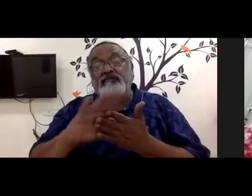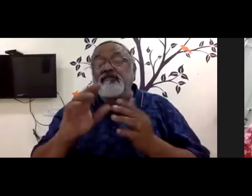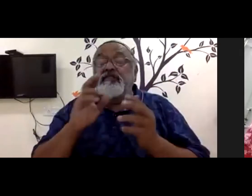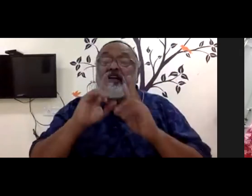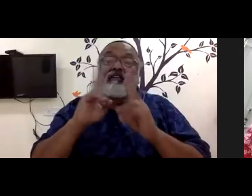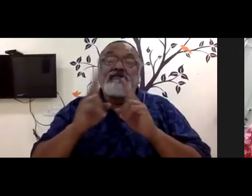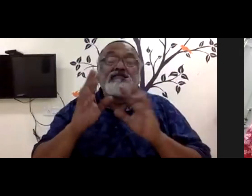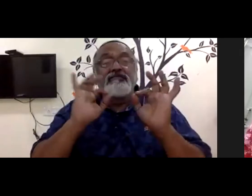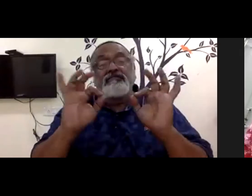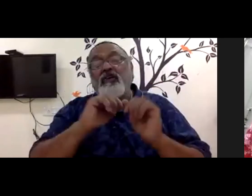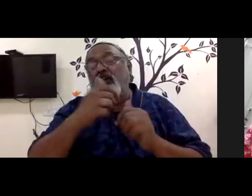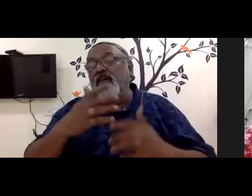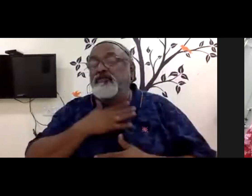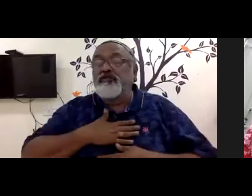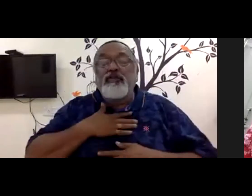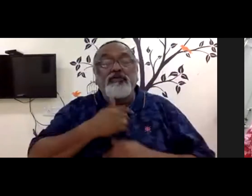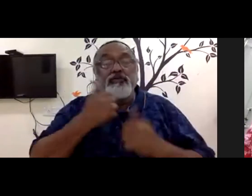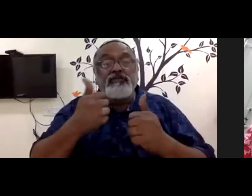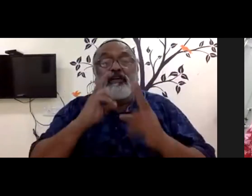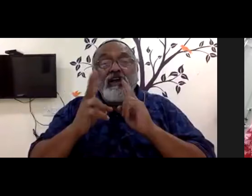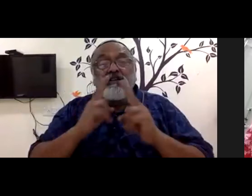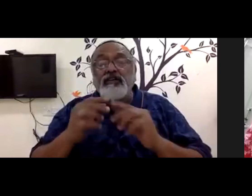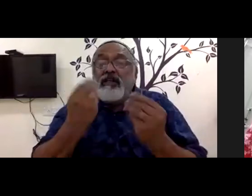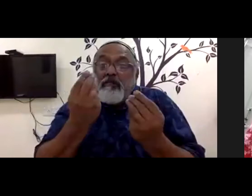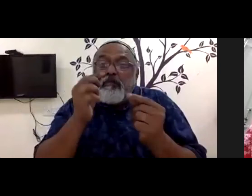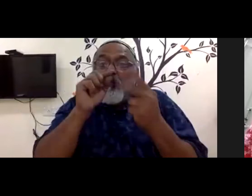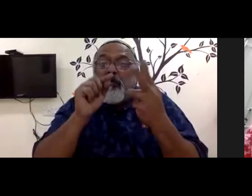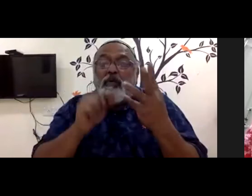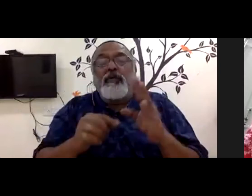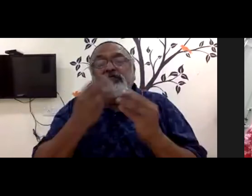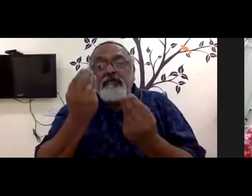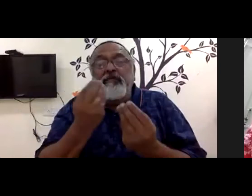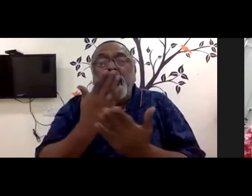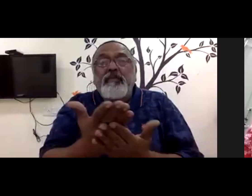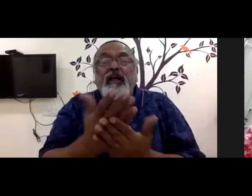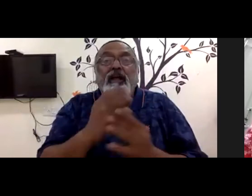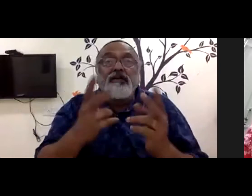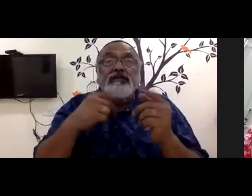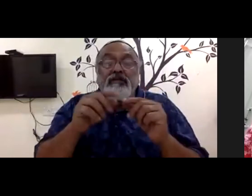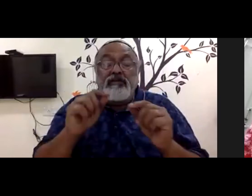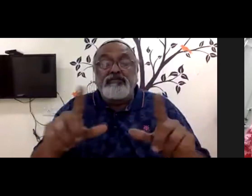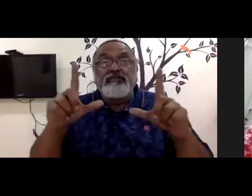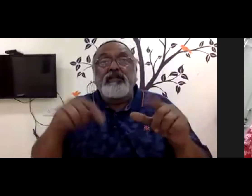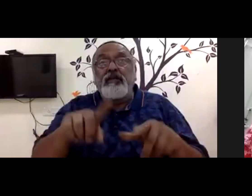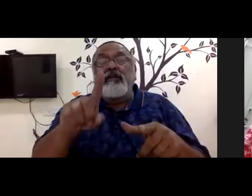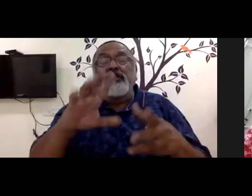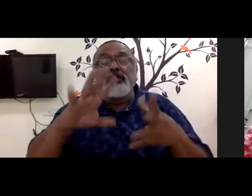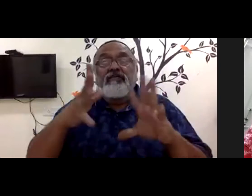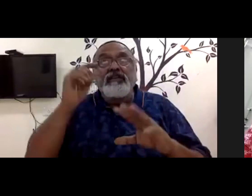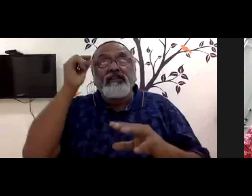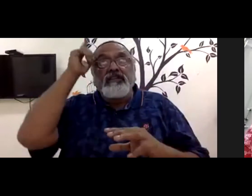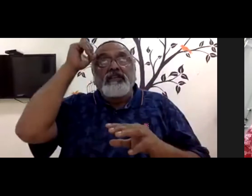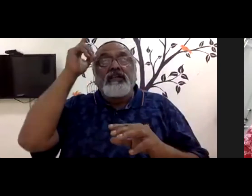I could at least make some points, really reflect on health and